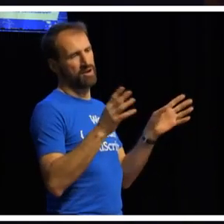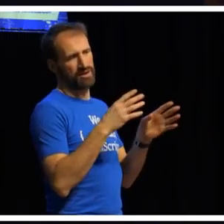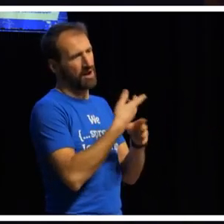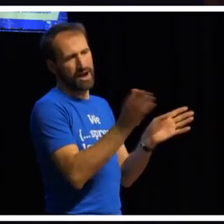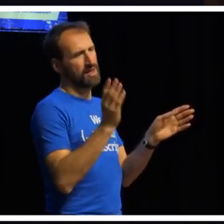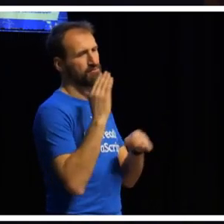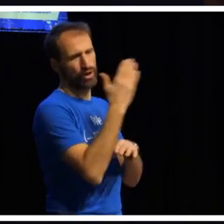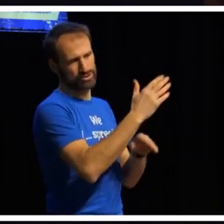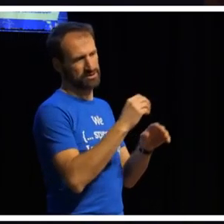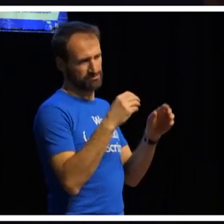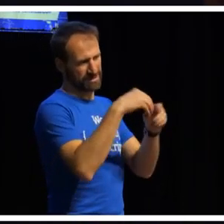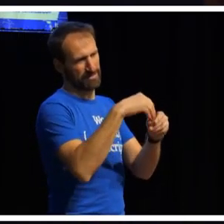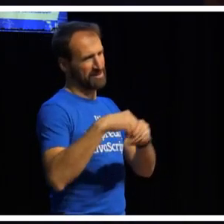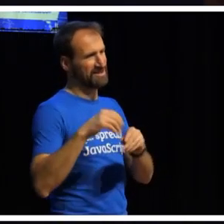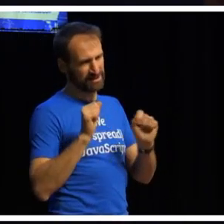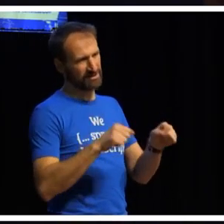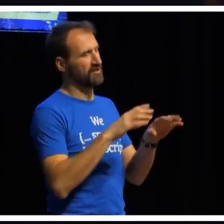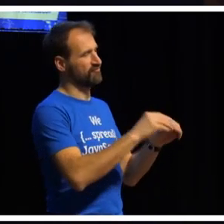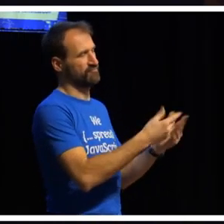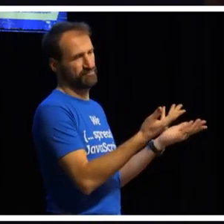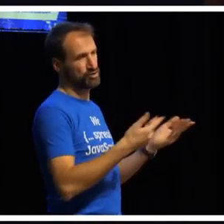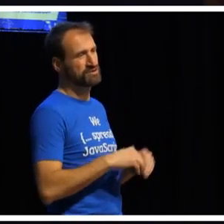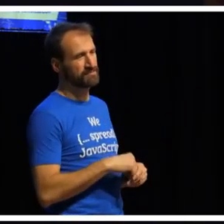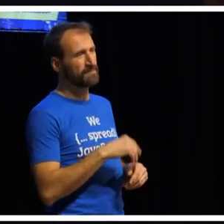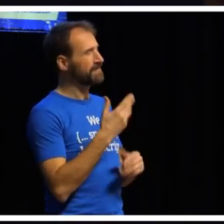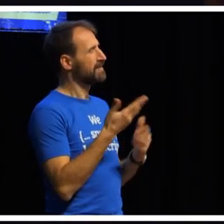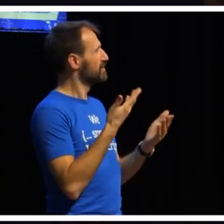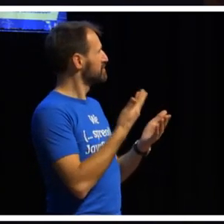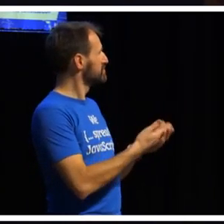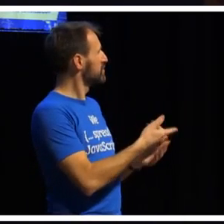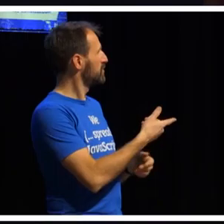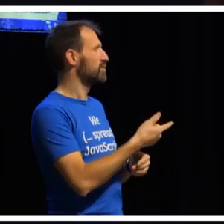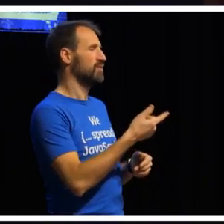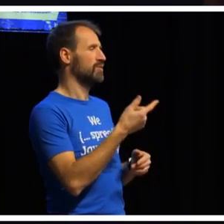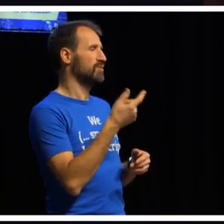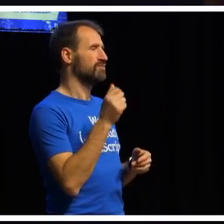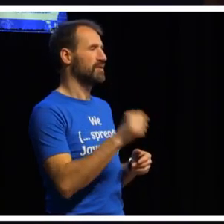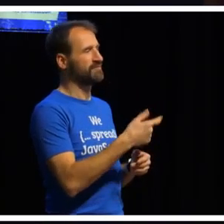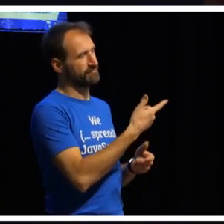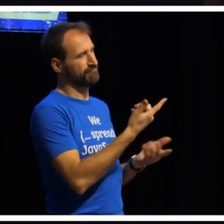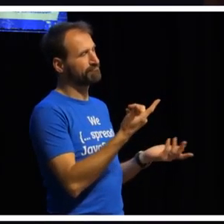for up-to-date versions of the packages to kind of get into all the main distributions.